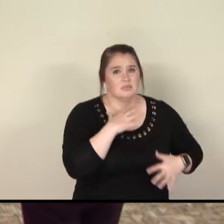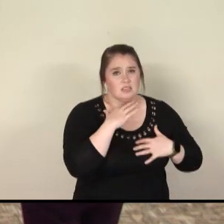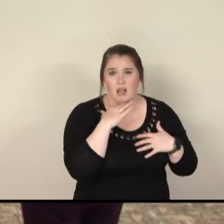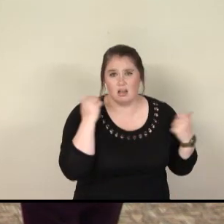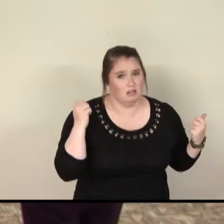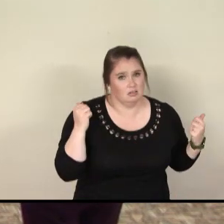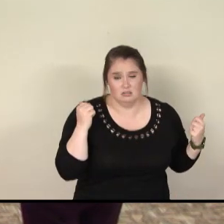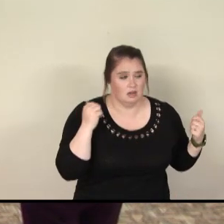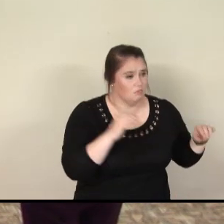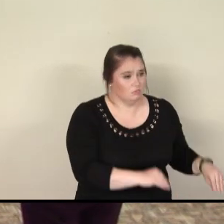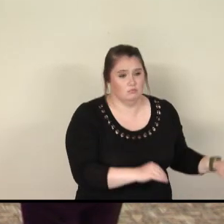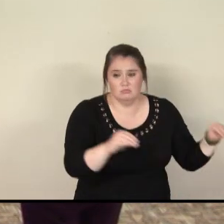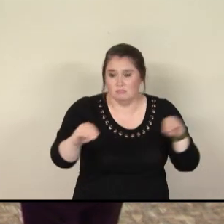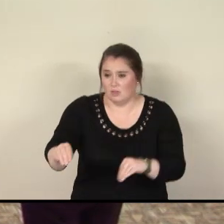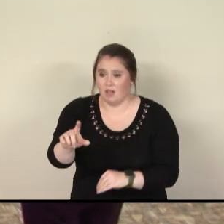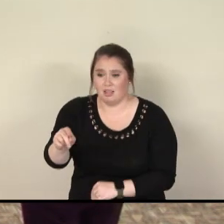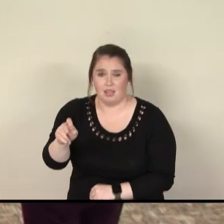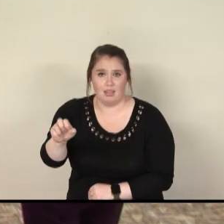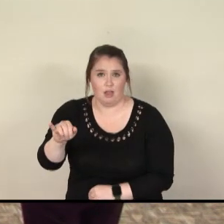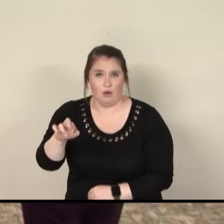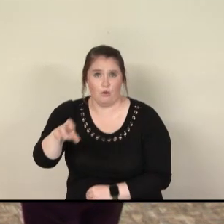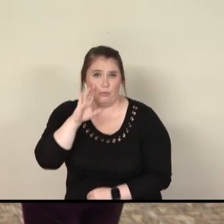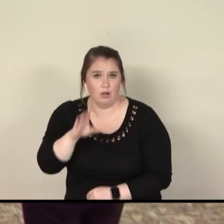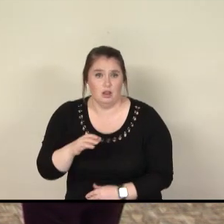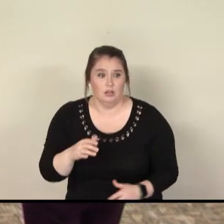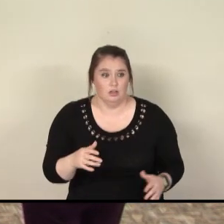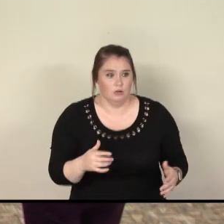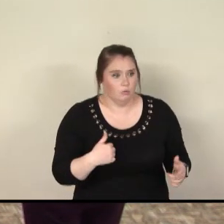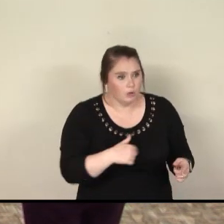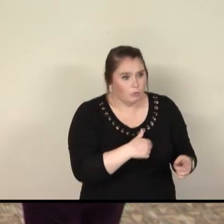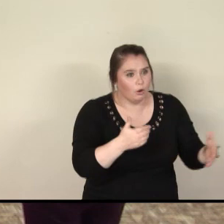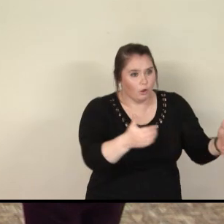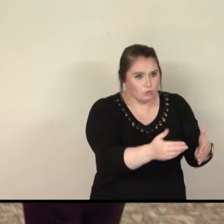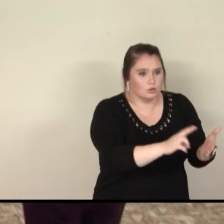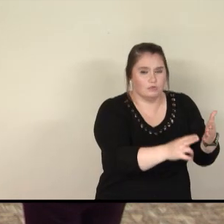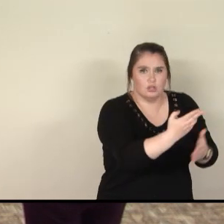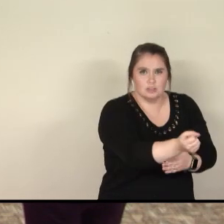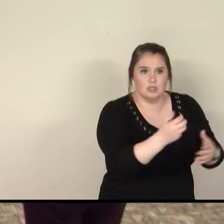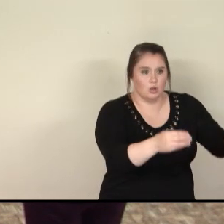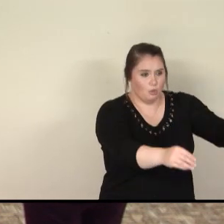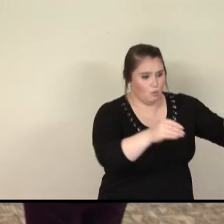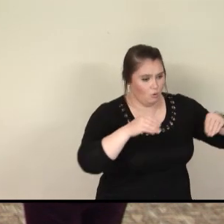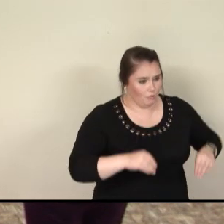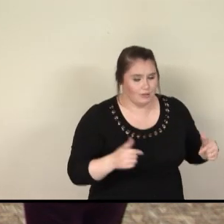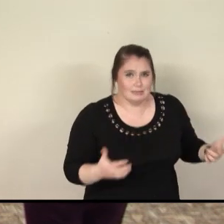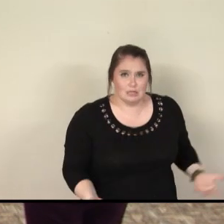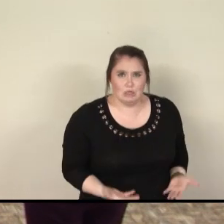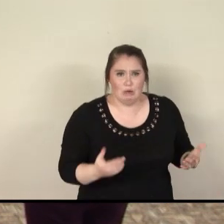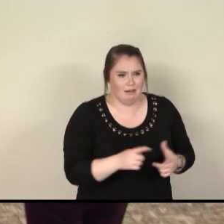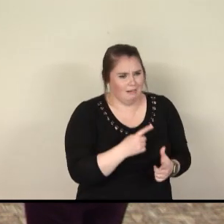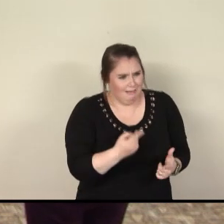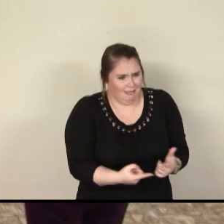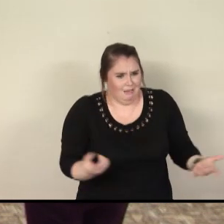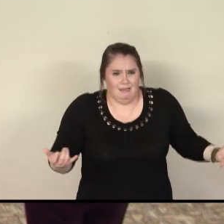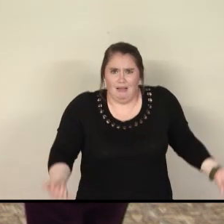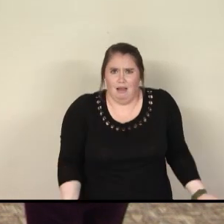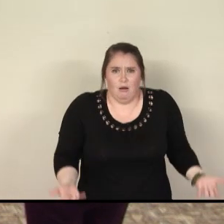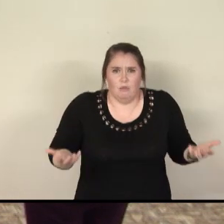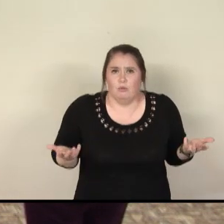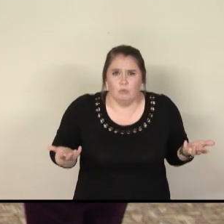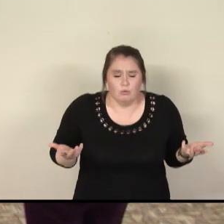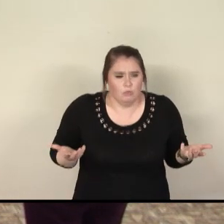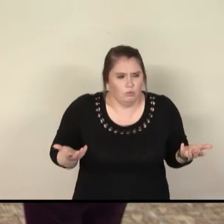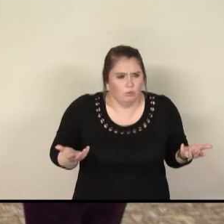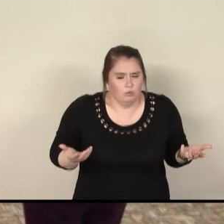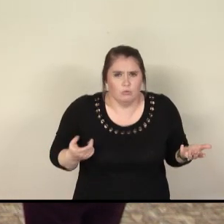done with Southern, because, we were over here by university, y'all moved us, now we're over here, and we're pretty much